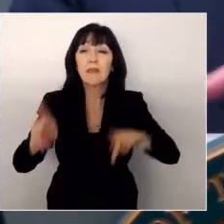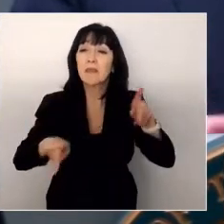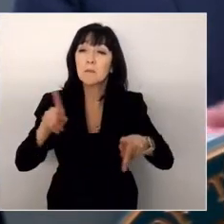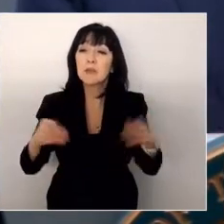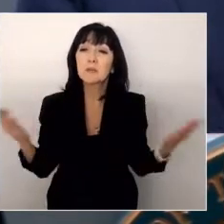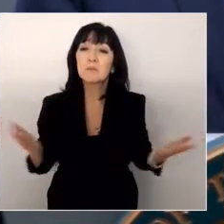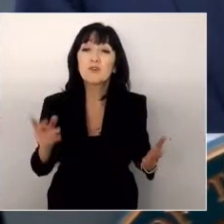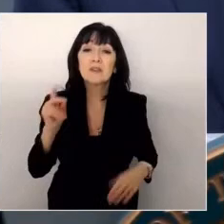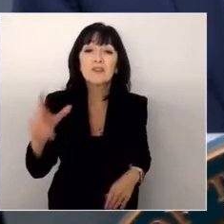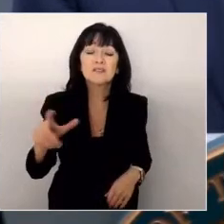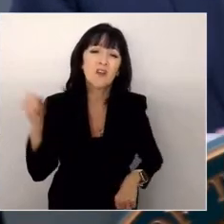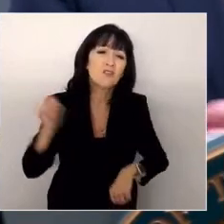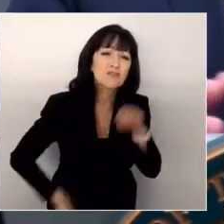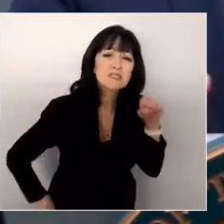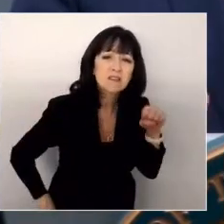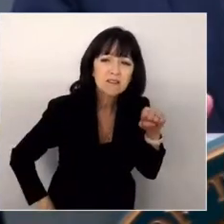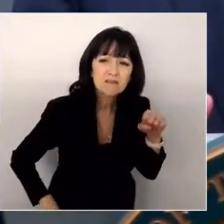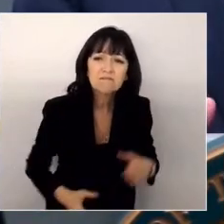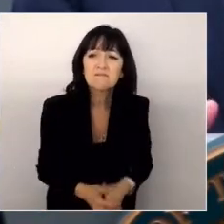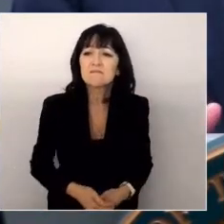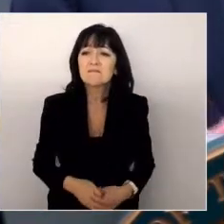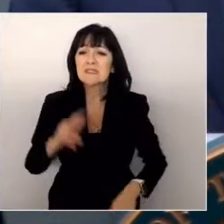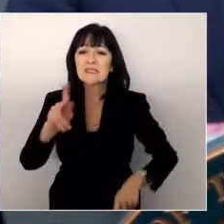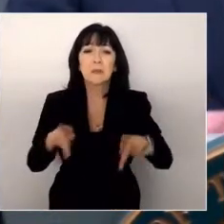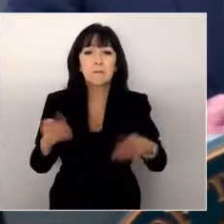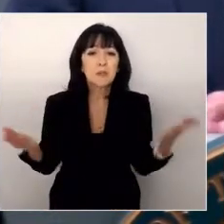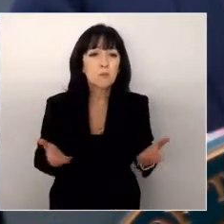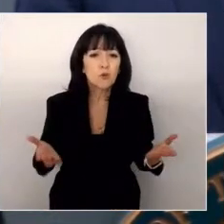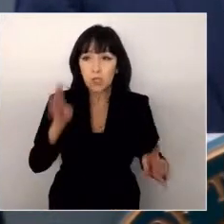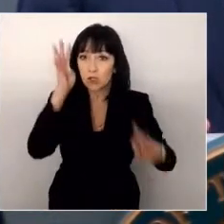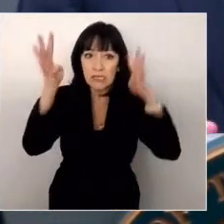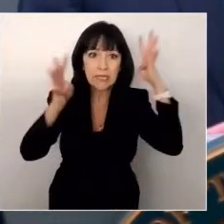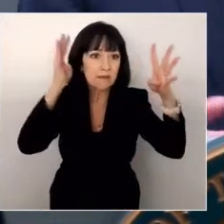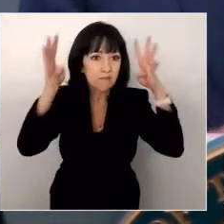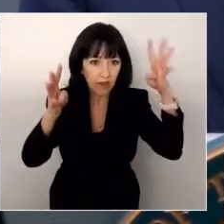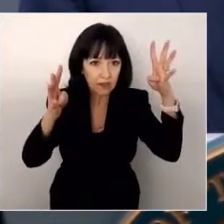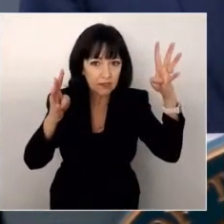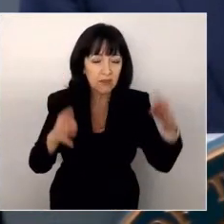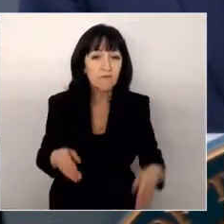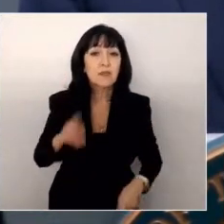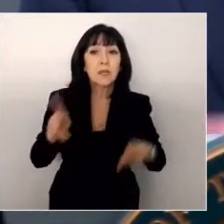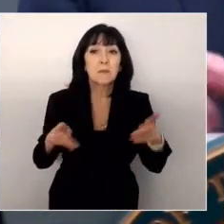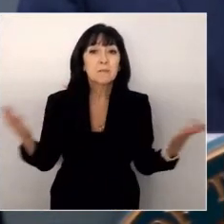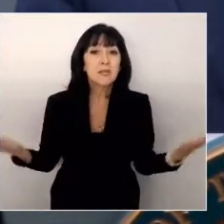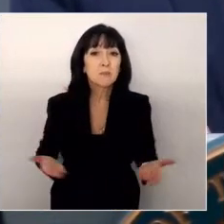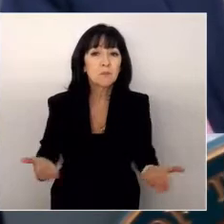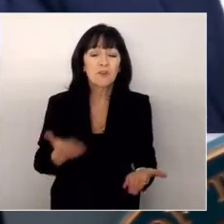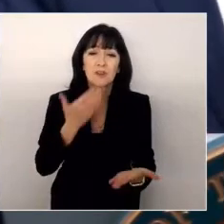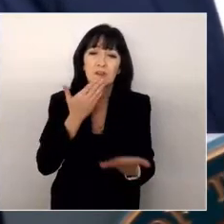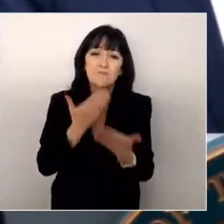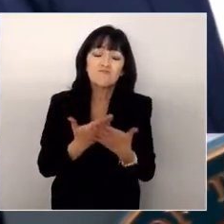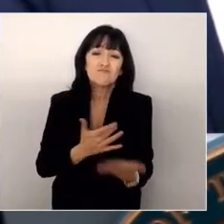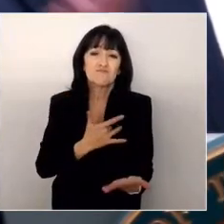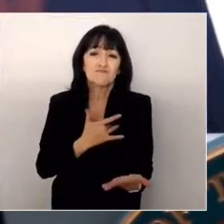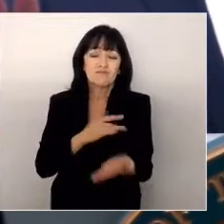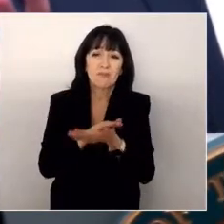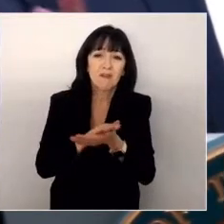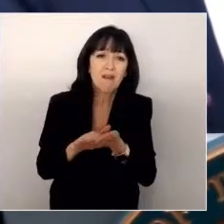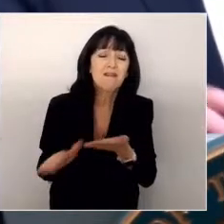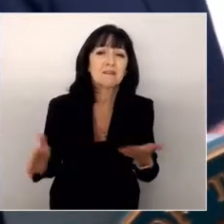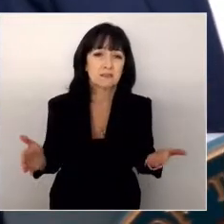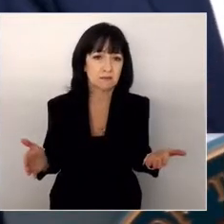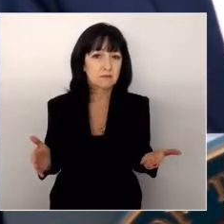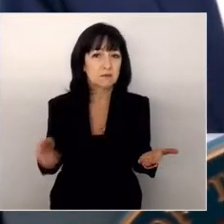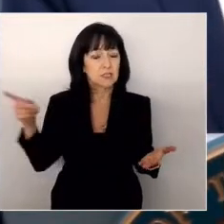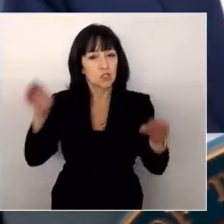they're innovative, they're kind, they never give up. They're focused on the present, but hopeful